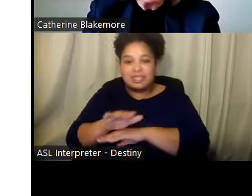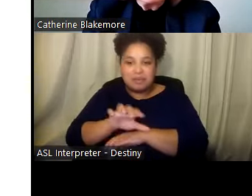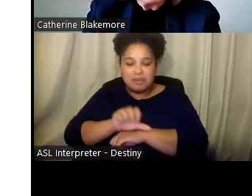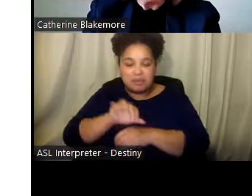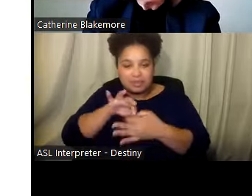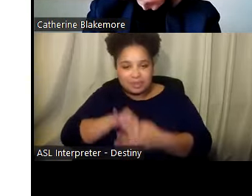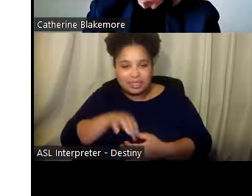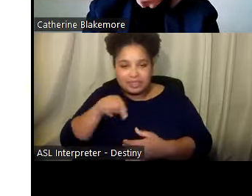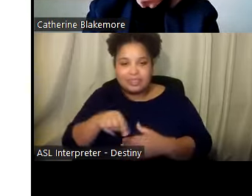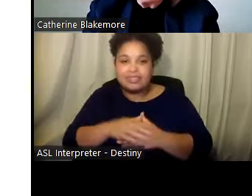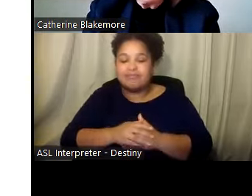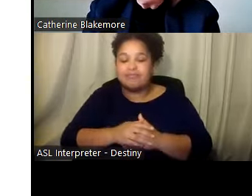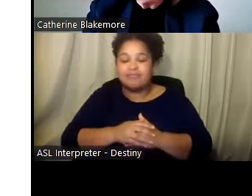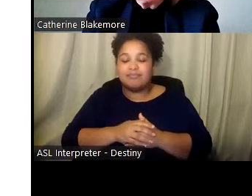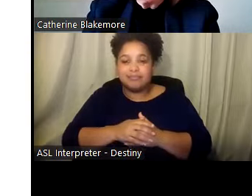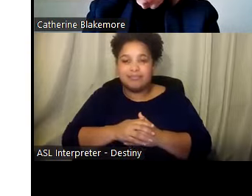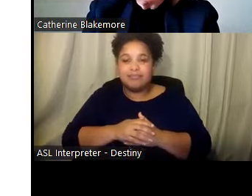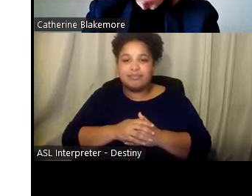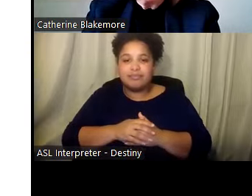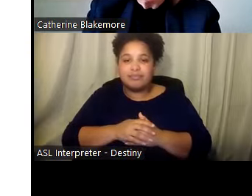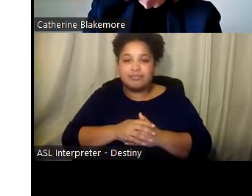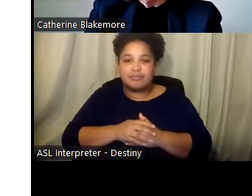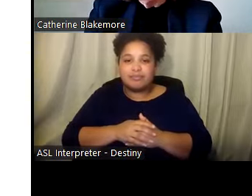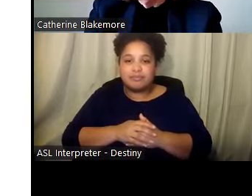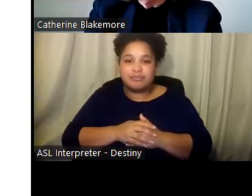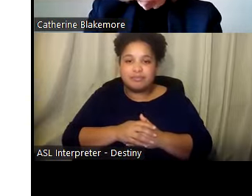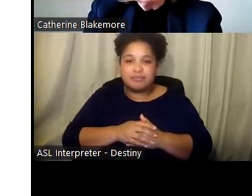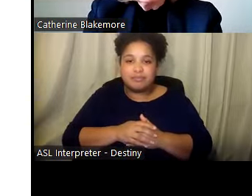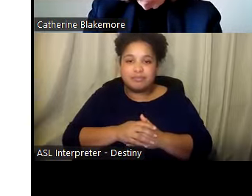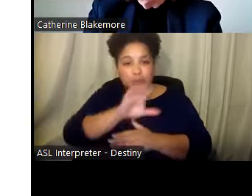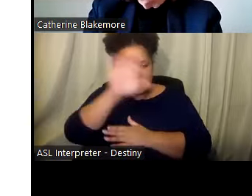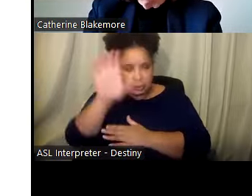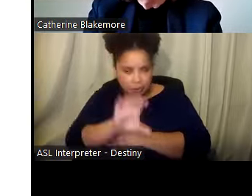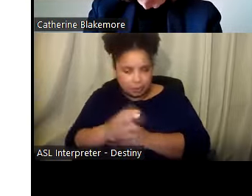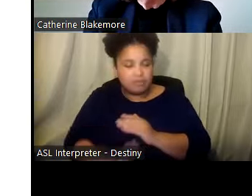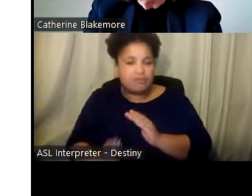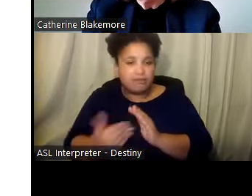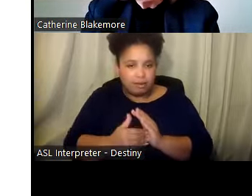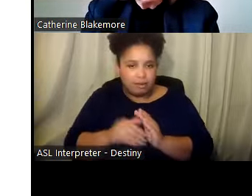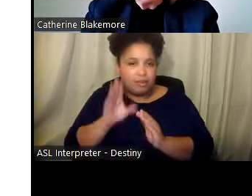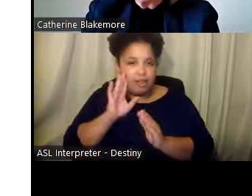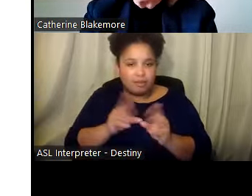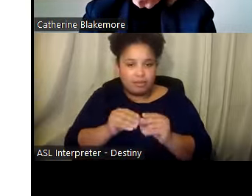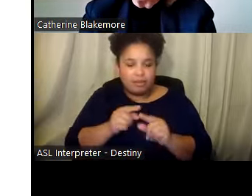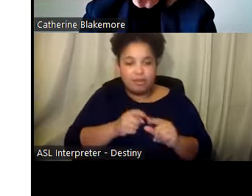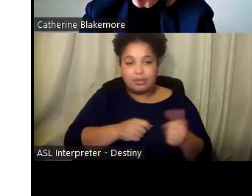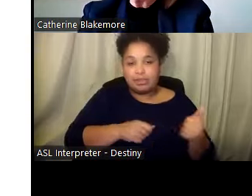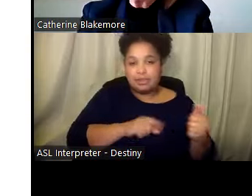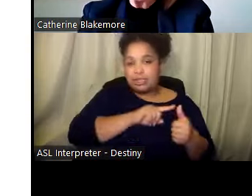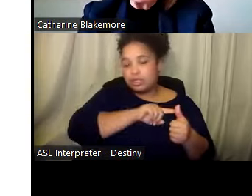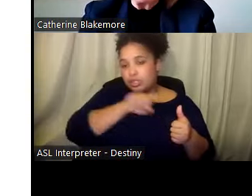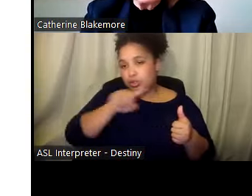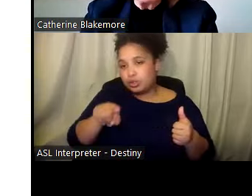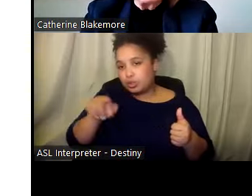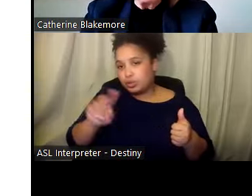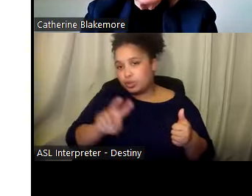So again, it'll be on Zoom from 10 until 2